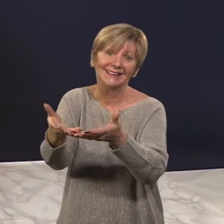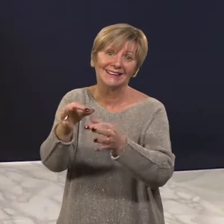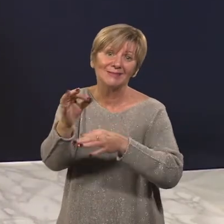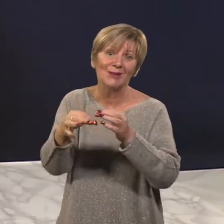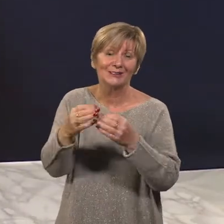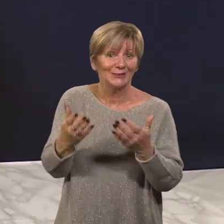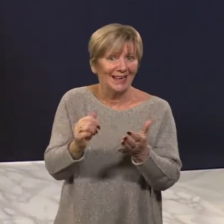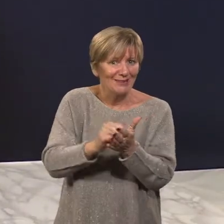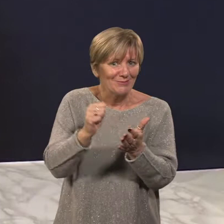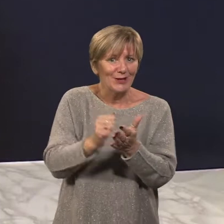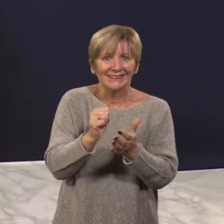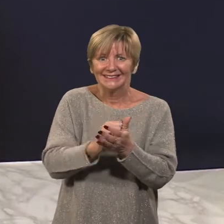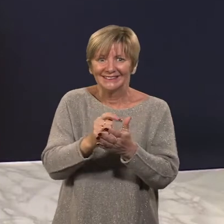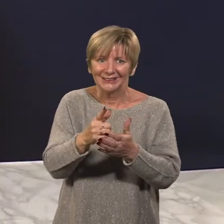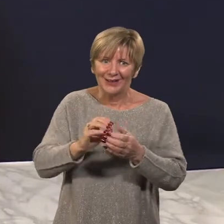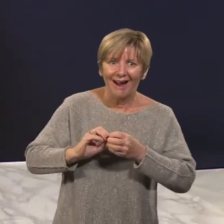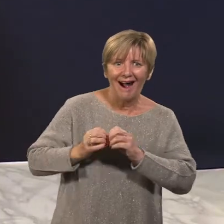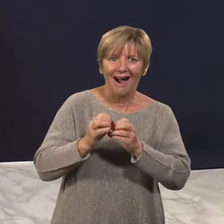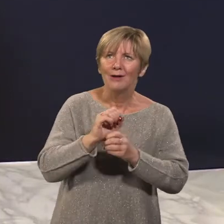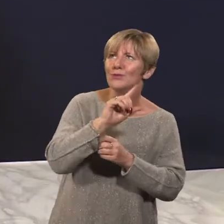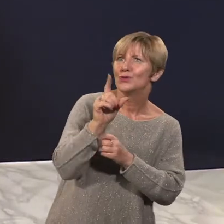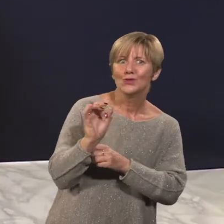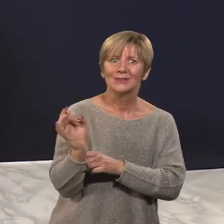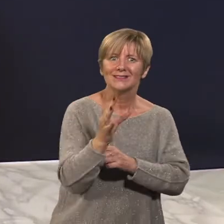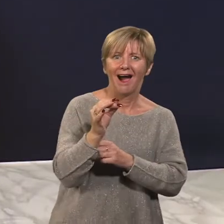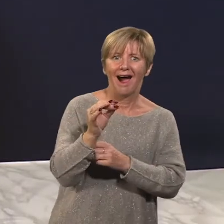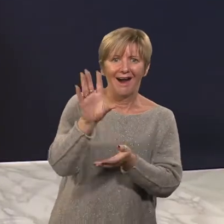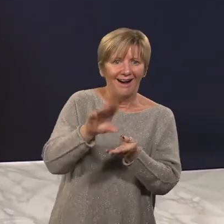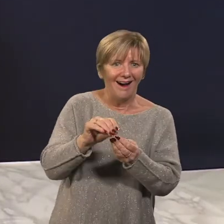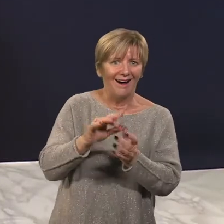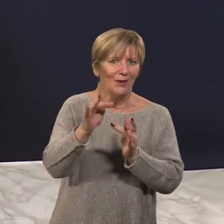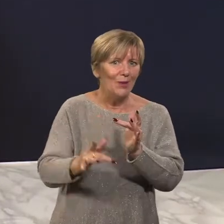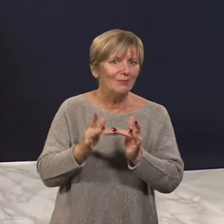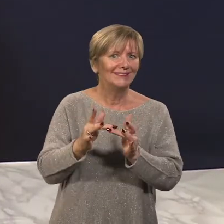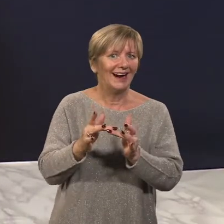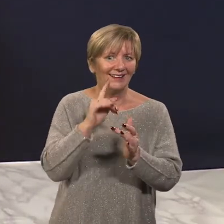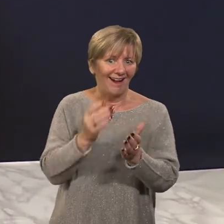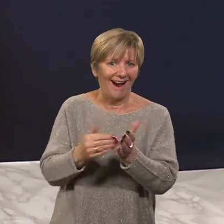And for today's printable, you can find our moon and stars template on our website, which you can download and